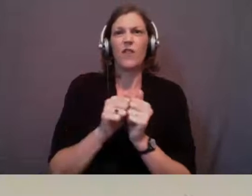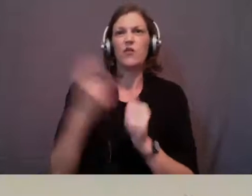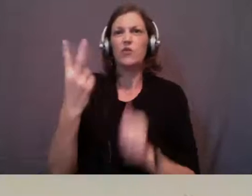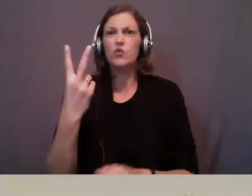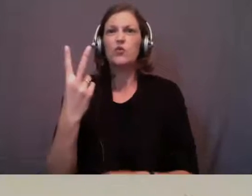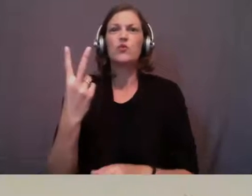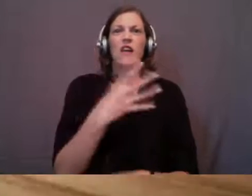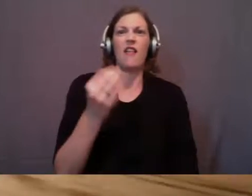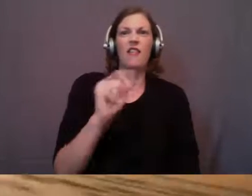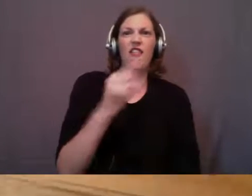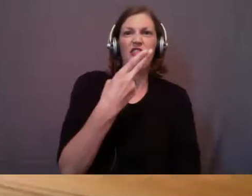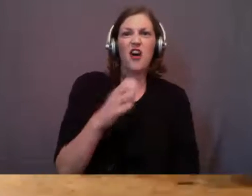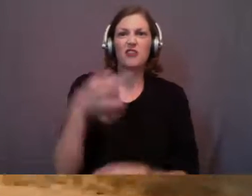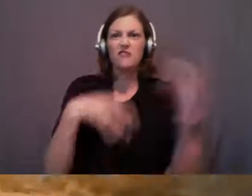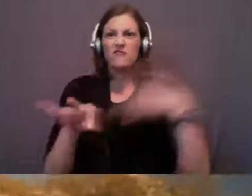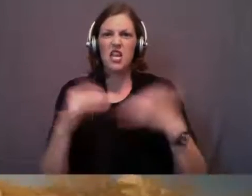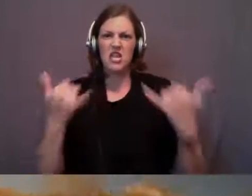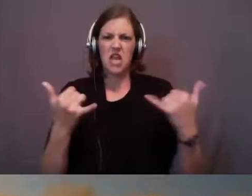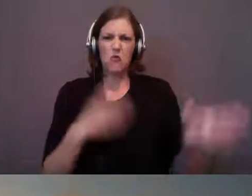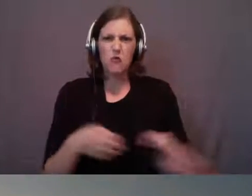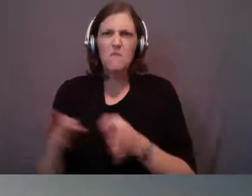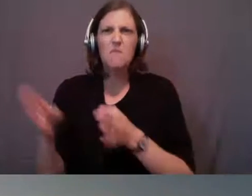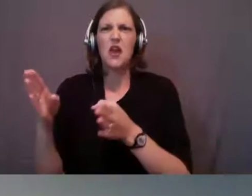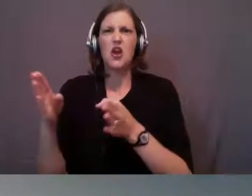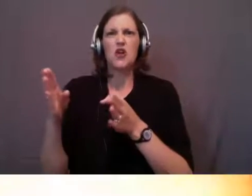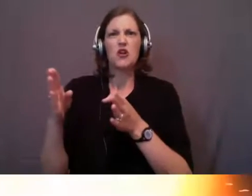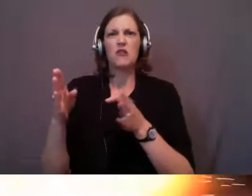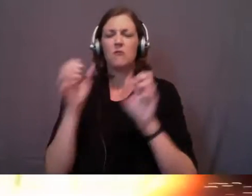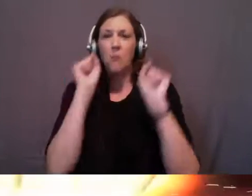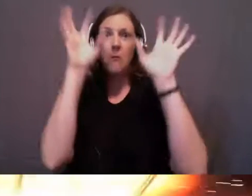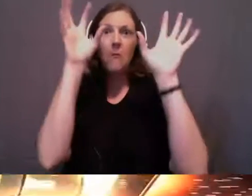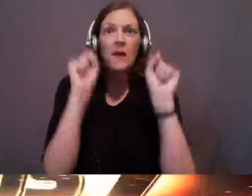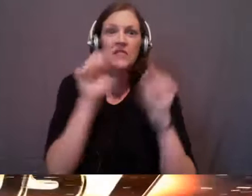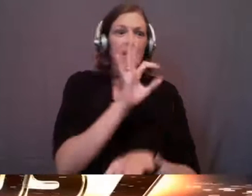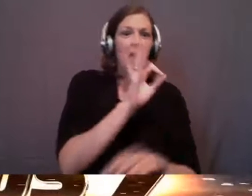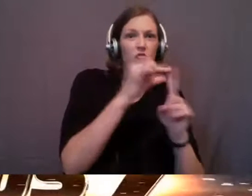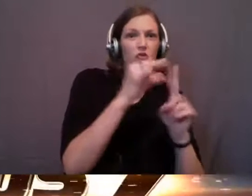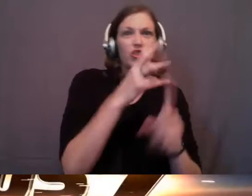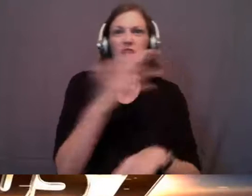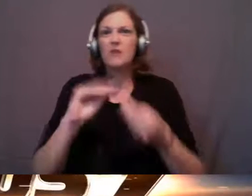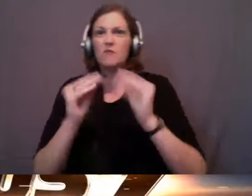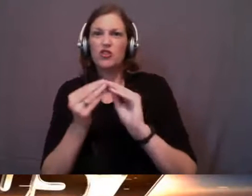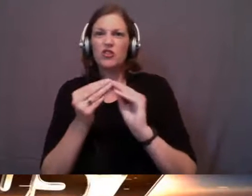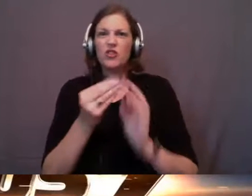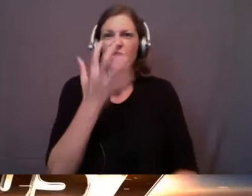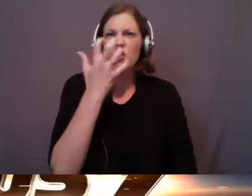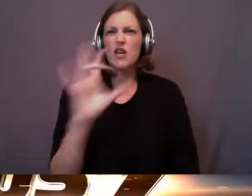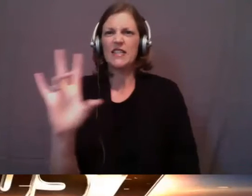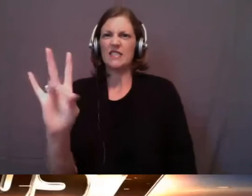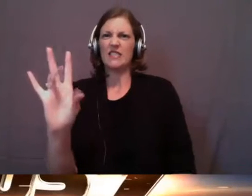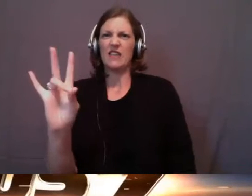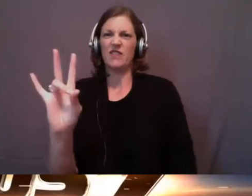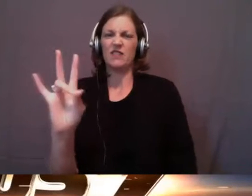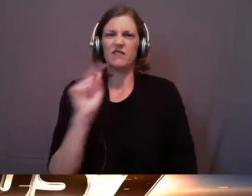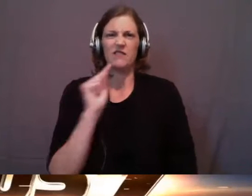be. Now, prepare for the latest mix of F words and numbers in Furious 7. That's so boring.